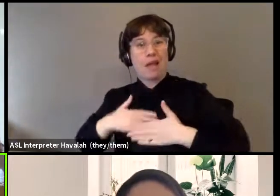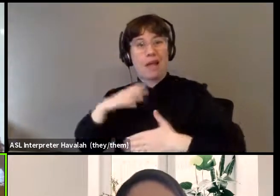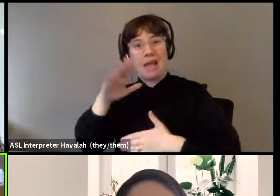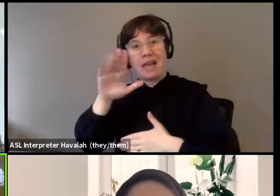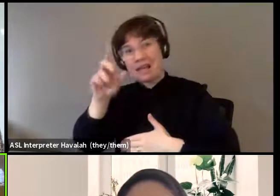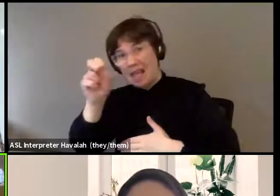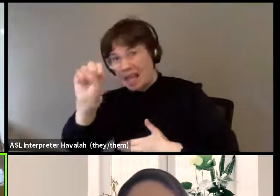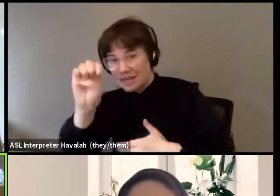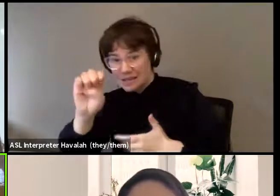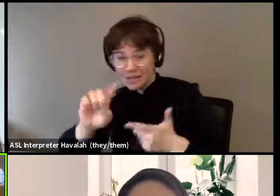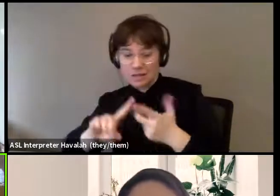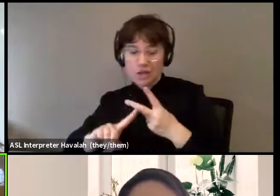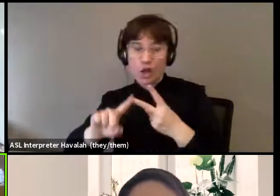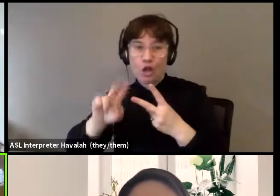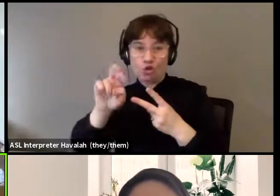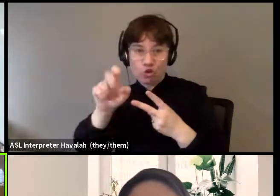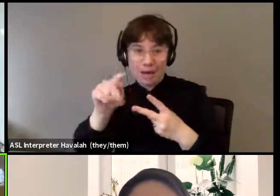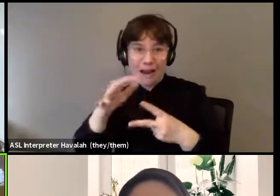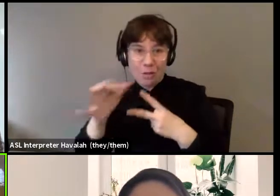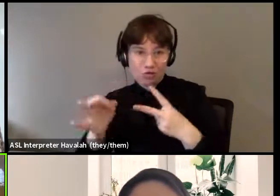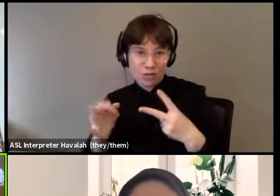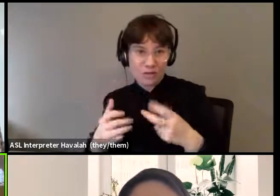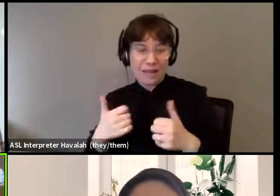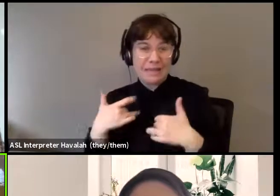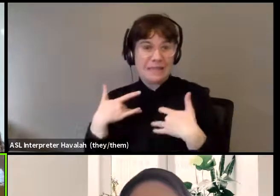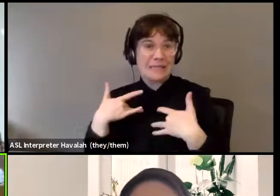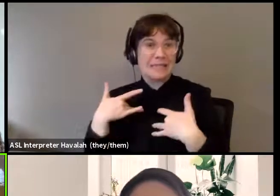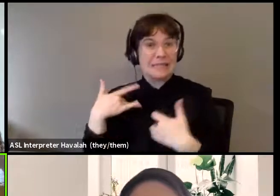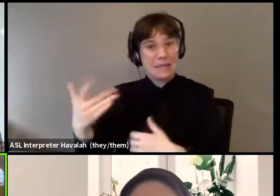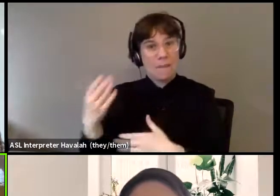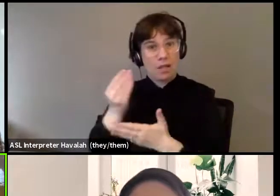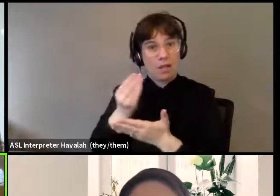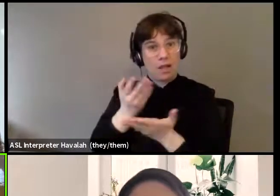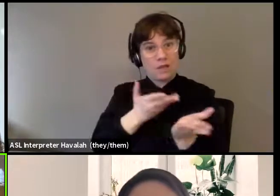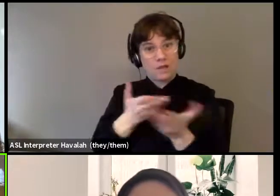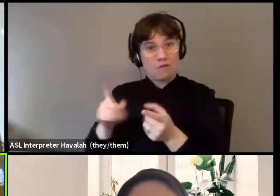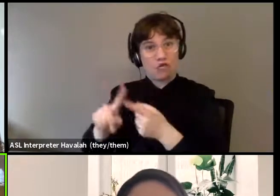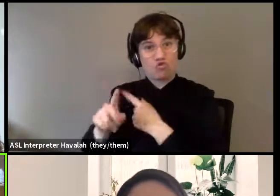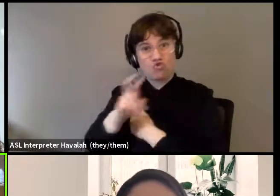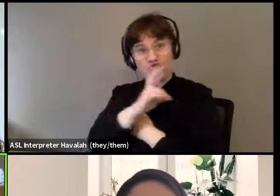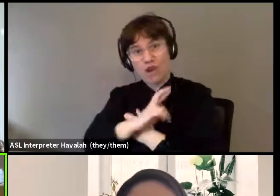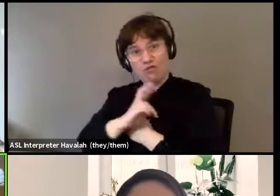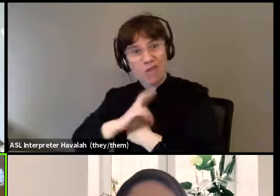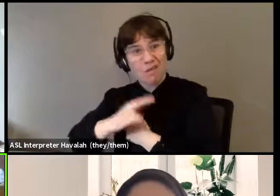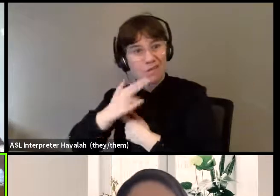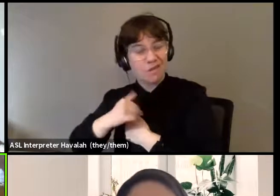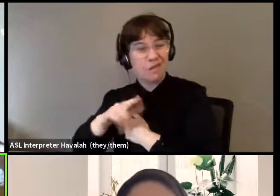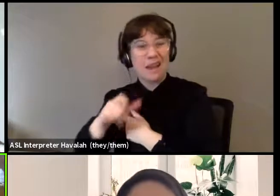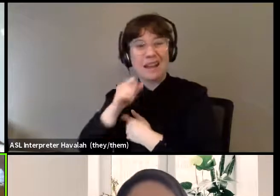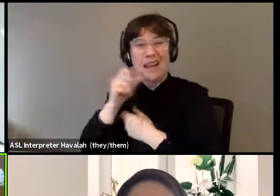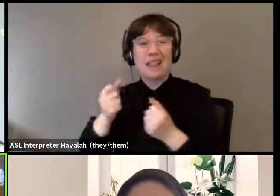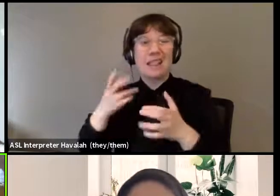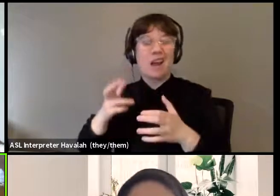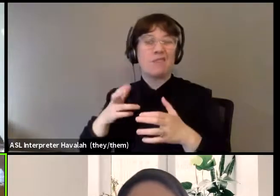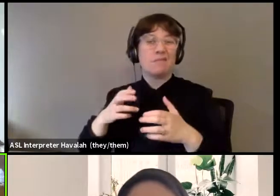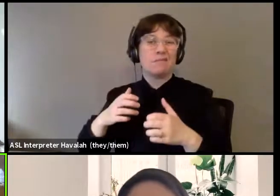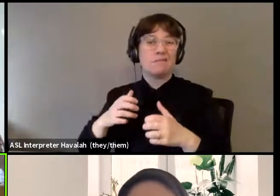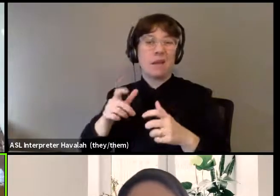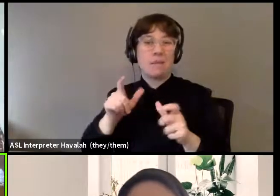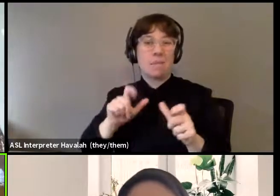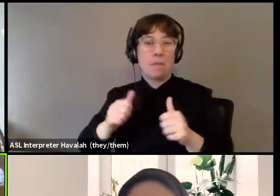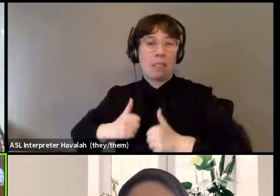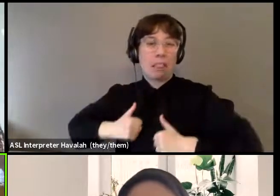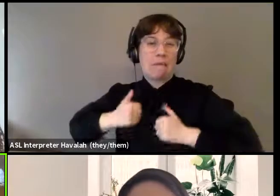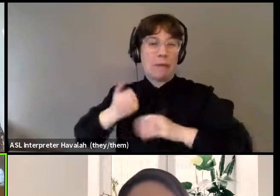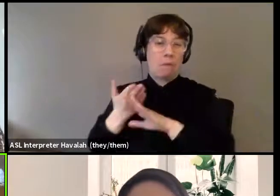by the unit. So most of our deliveries were actually going out to that segment of customers. We didn't have a lot of residential customers